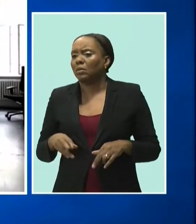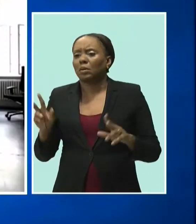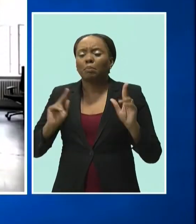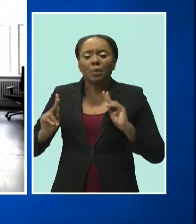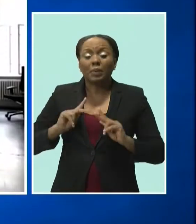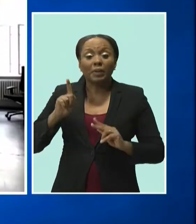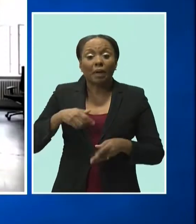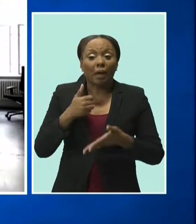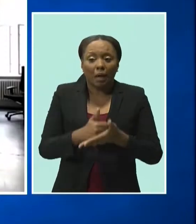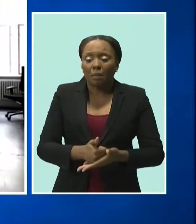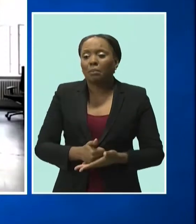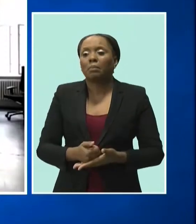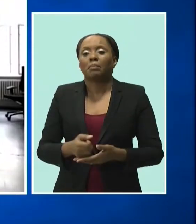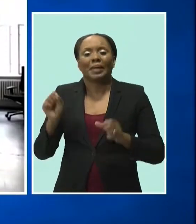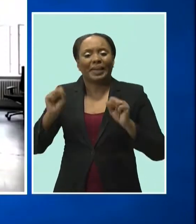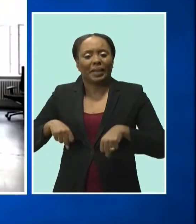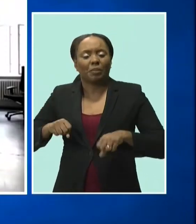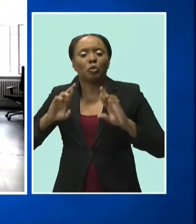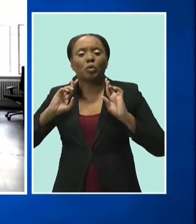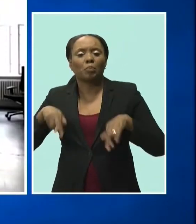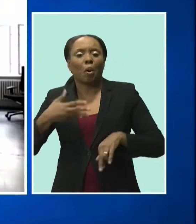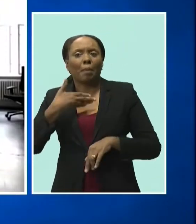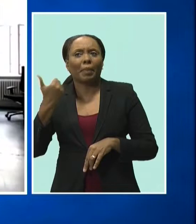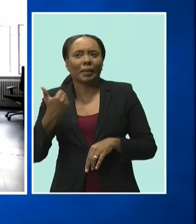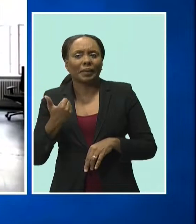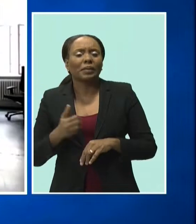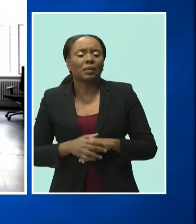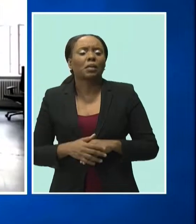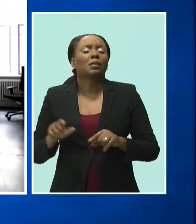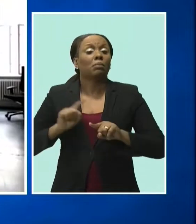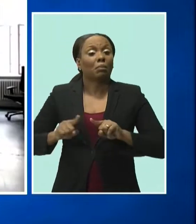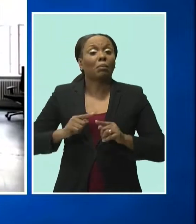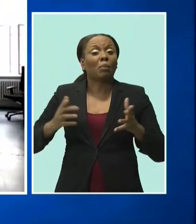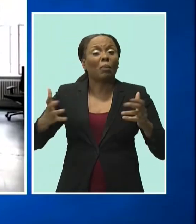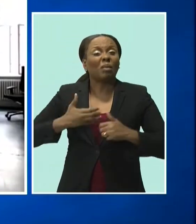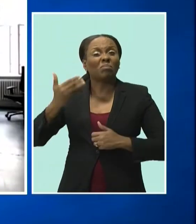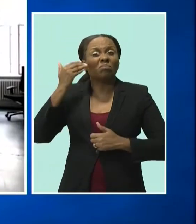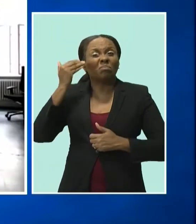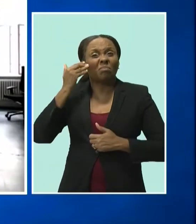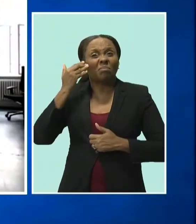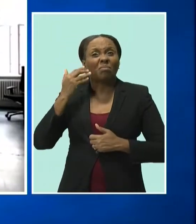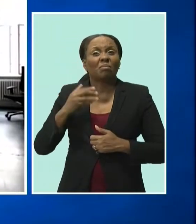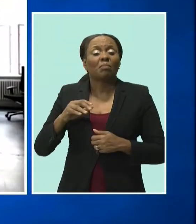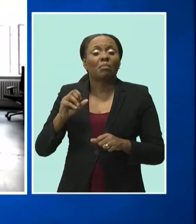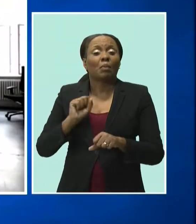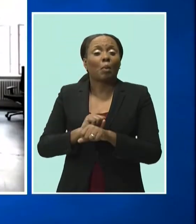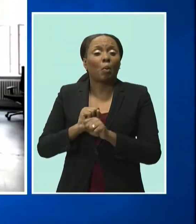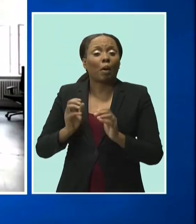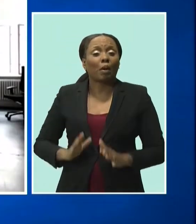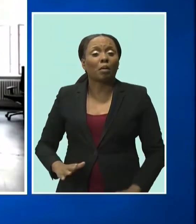to respond. But I do want to acknowledge those officers, the